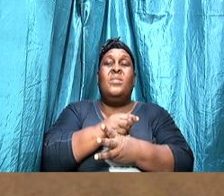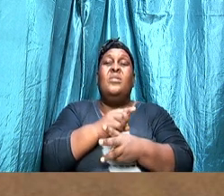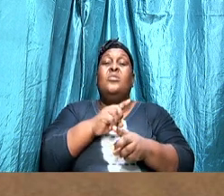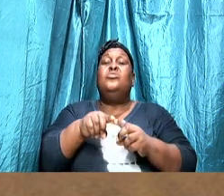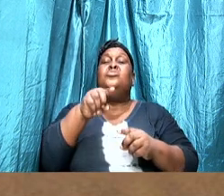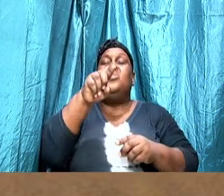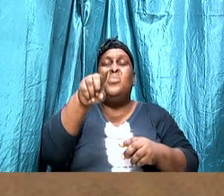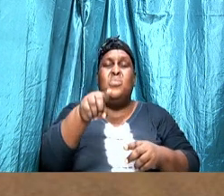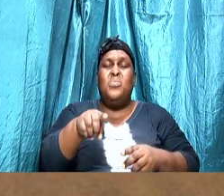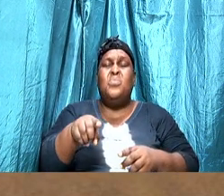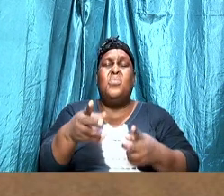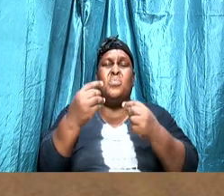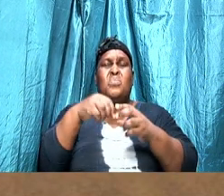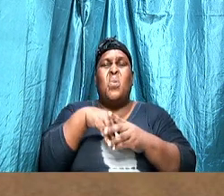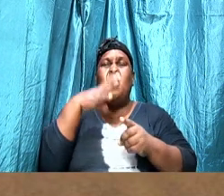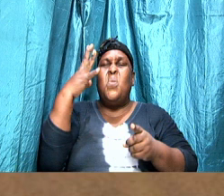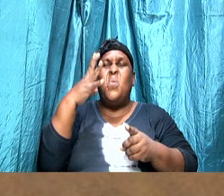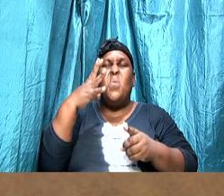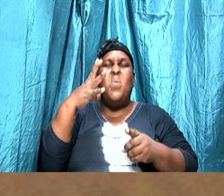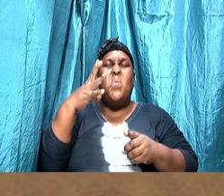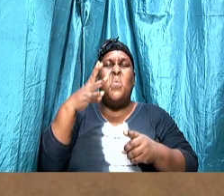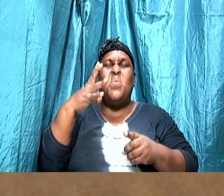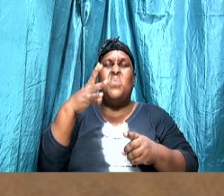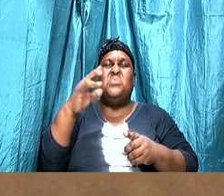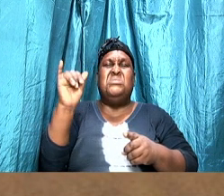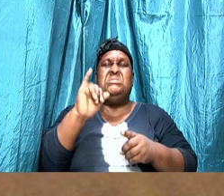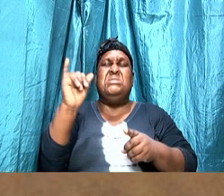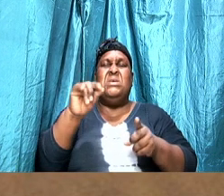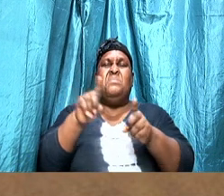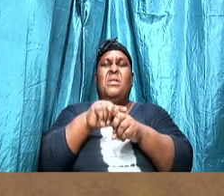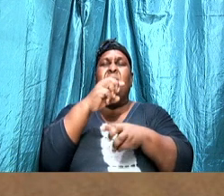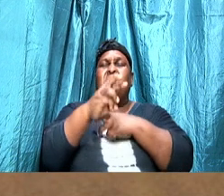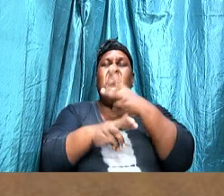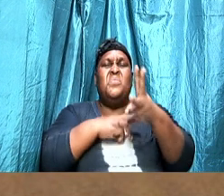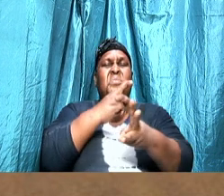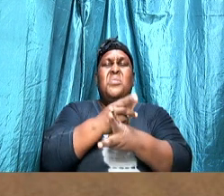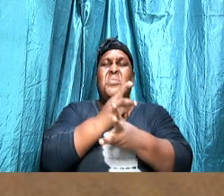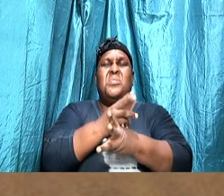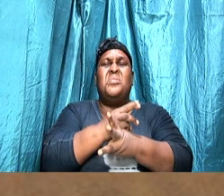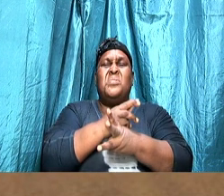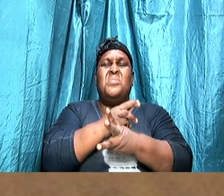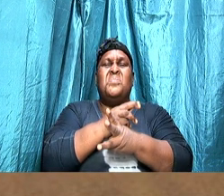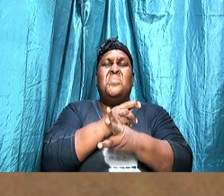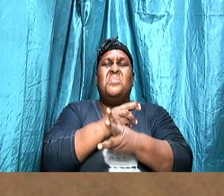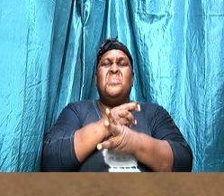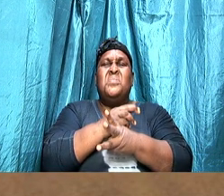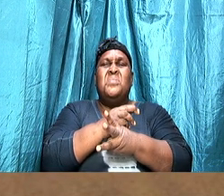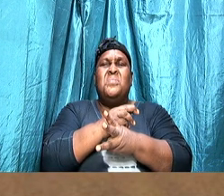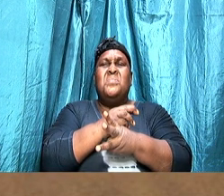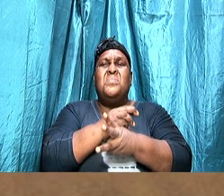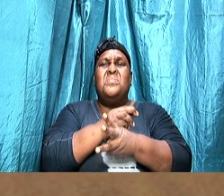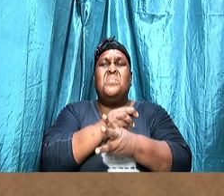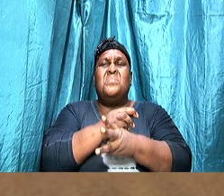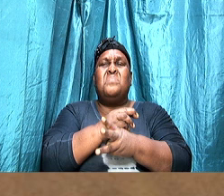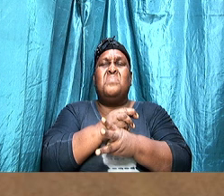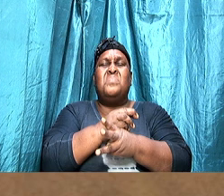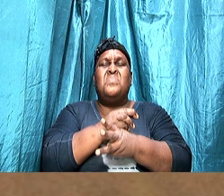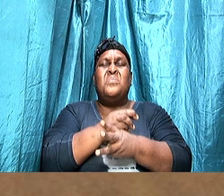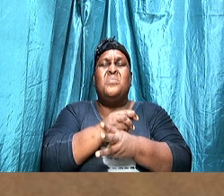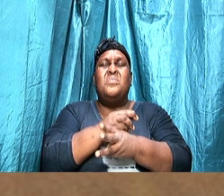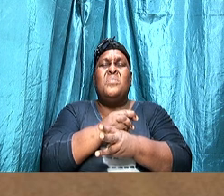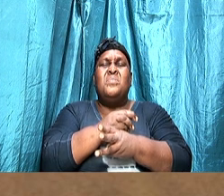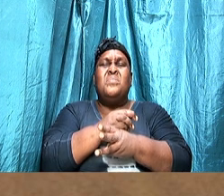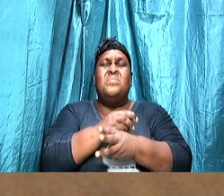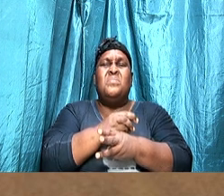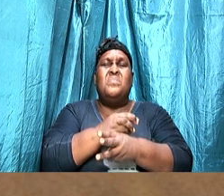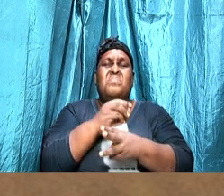you come out looking like it. So that you come out, you know, dressing like the world. So that you come out